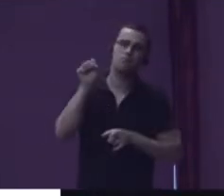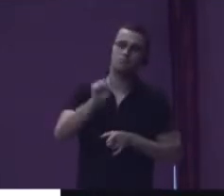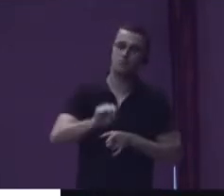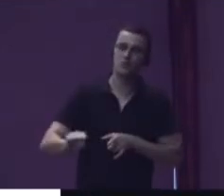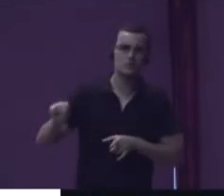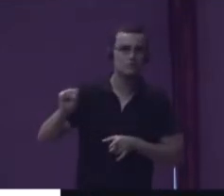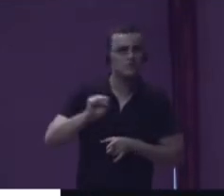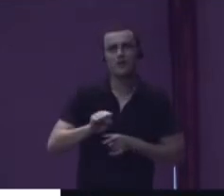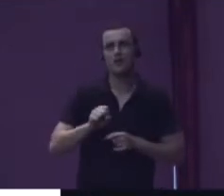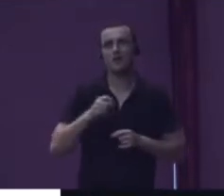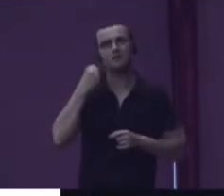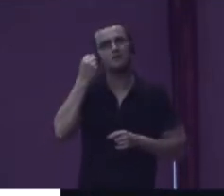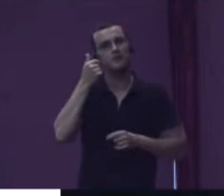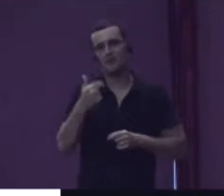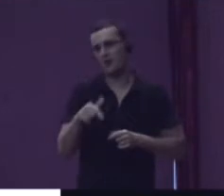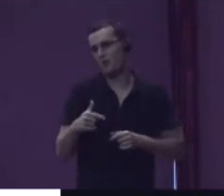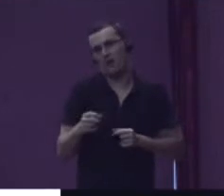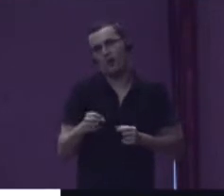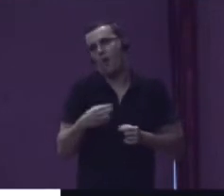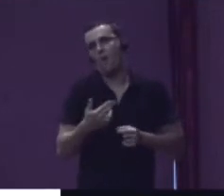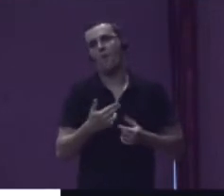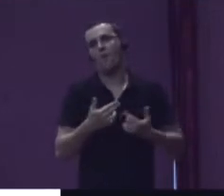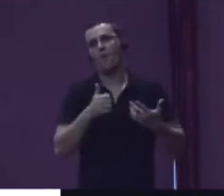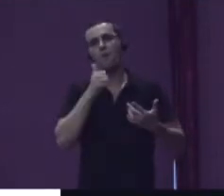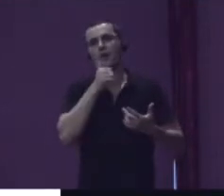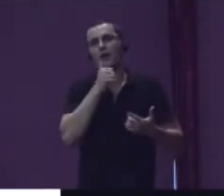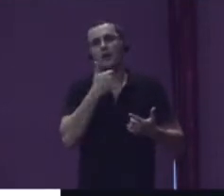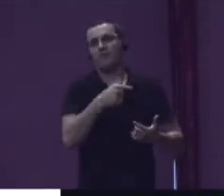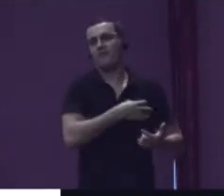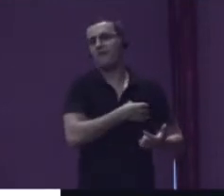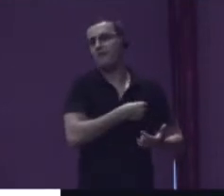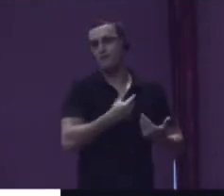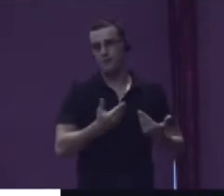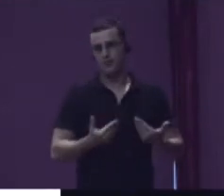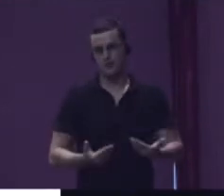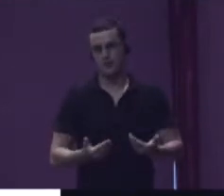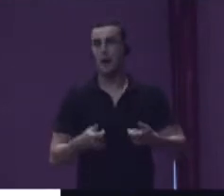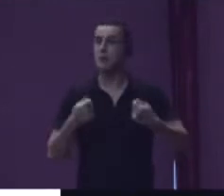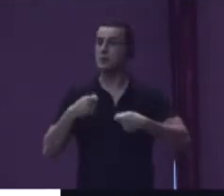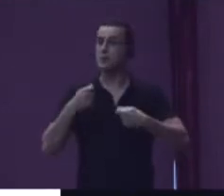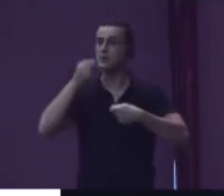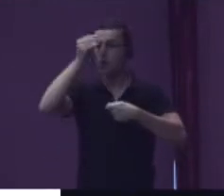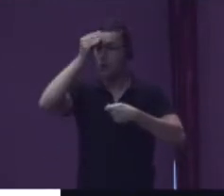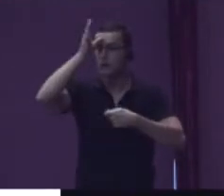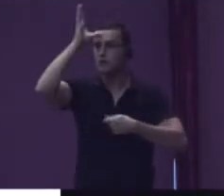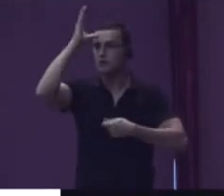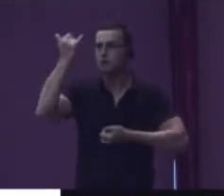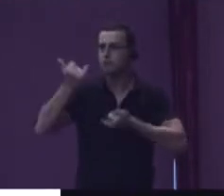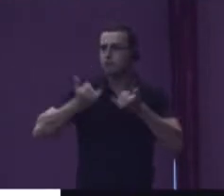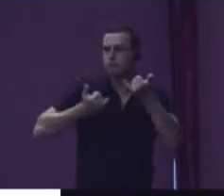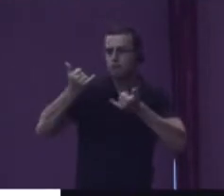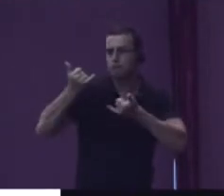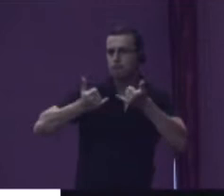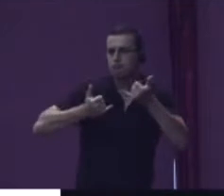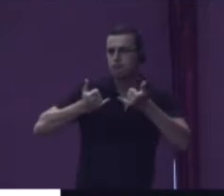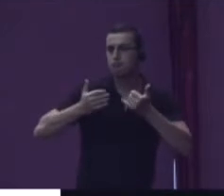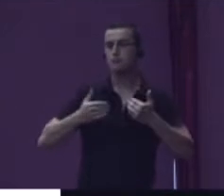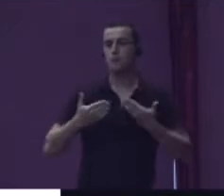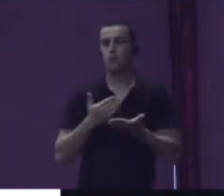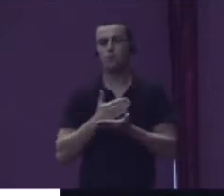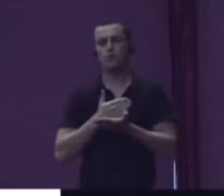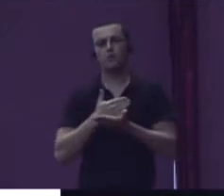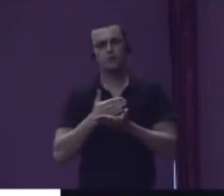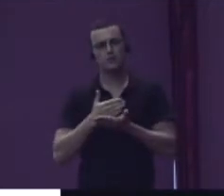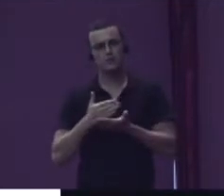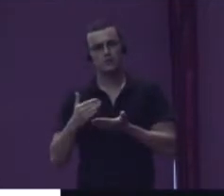a course geared toward practicing midwifery. And